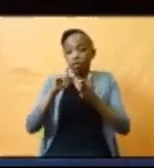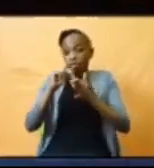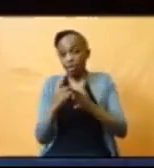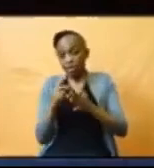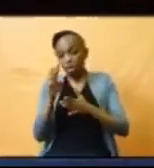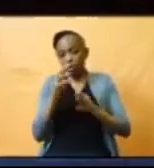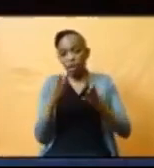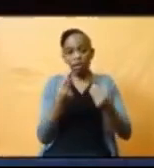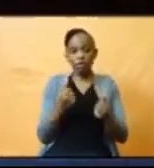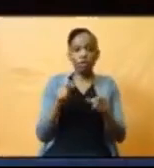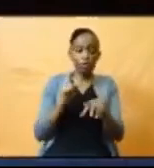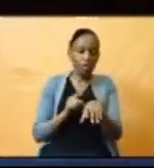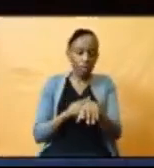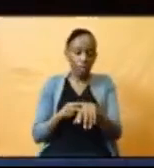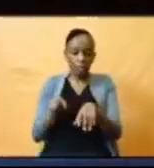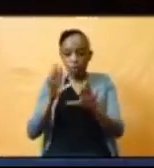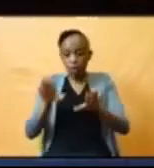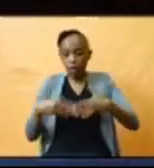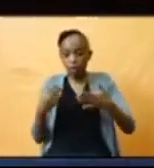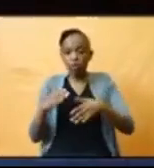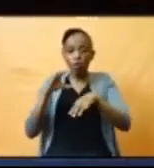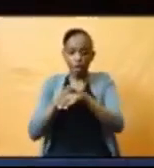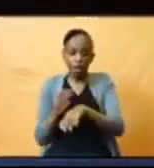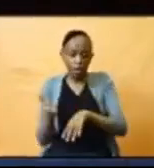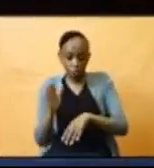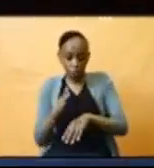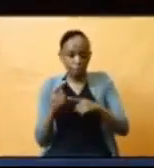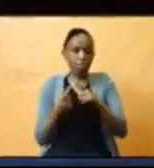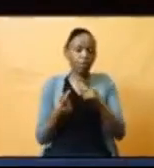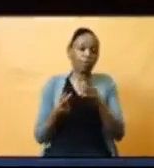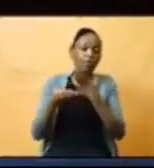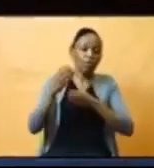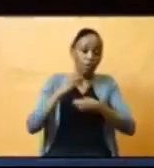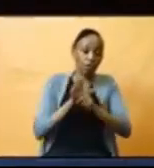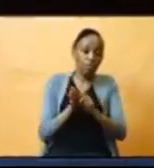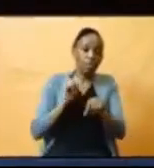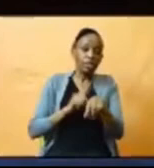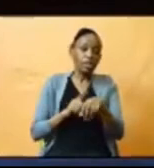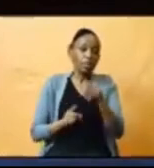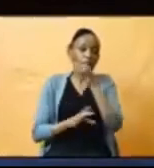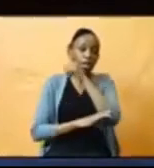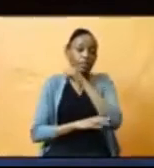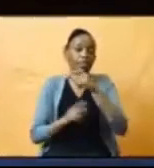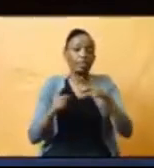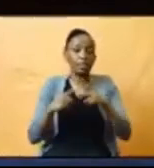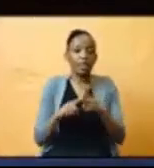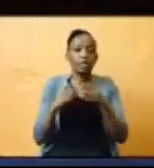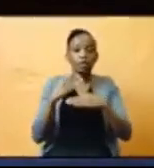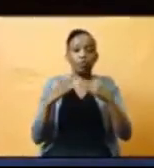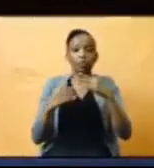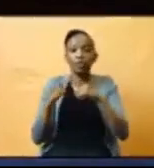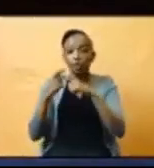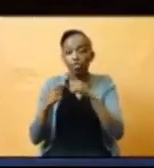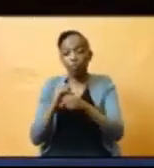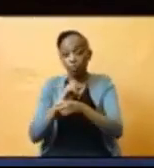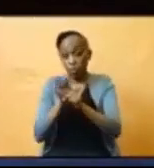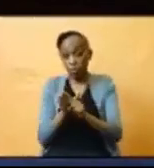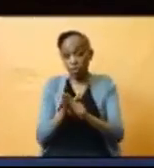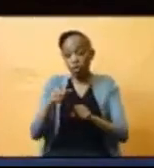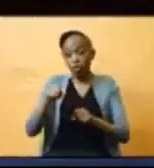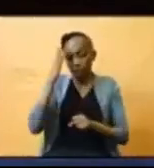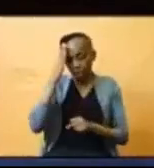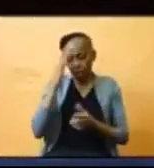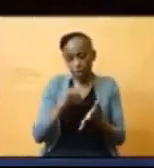solutions, even as we look at how to recover out of the pandemic. So as countries begin to build out of the pandemic, we know